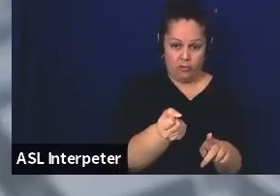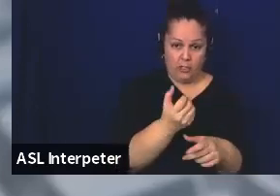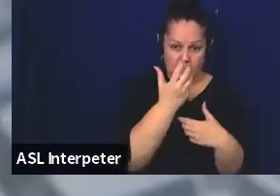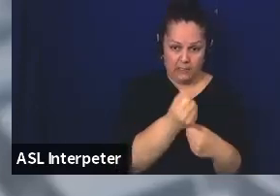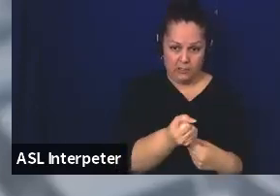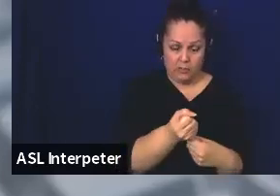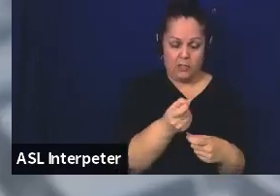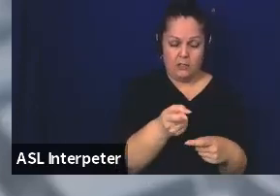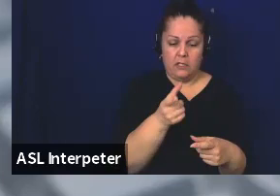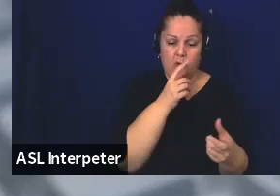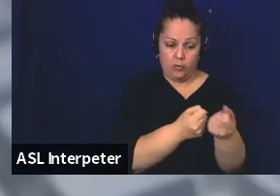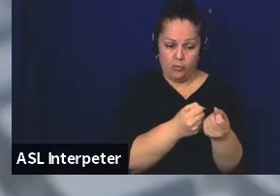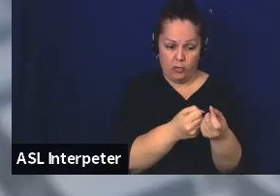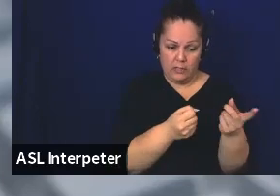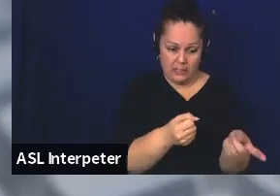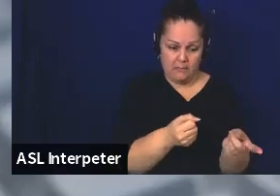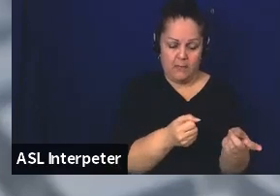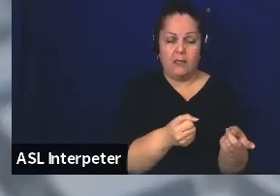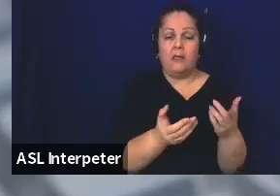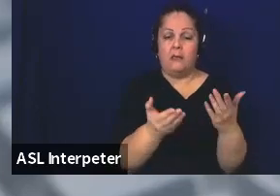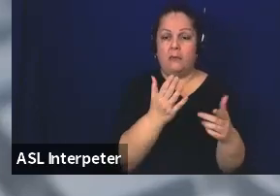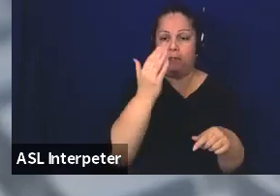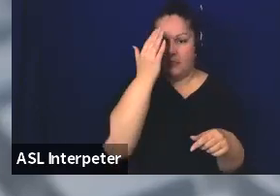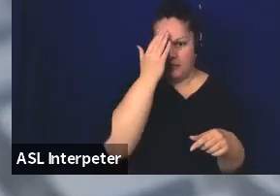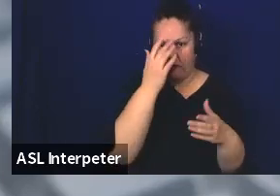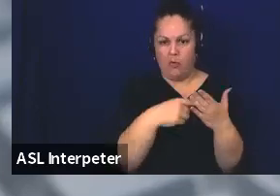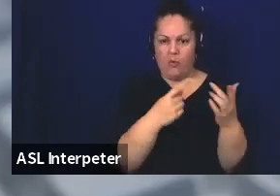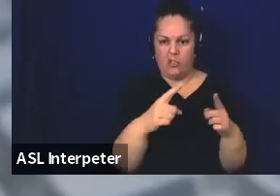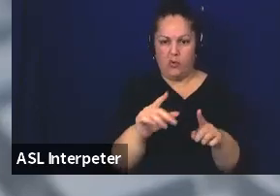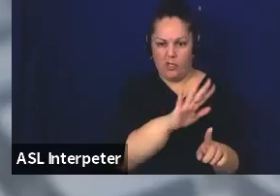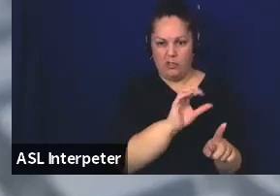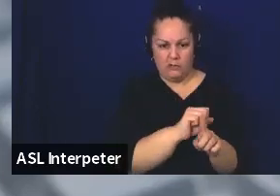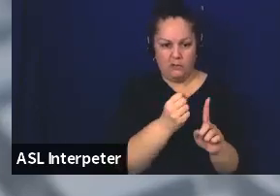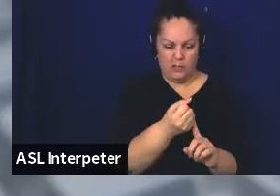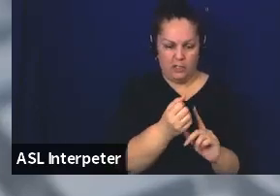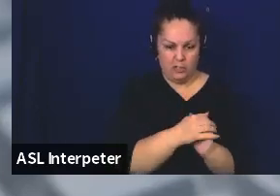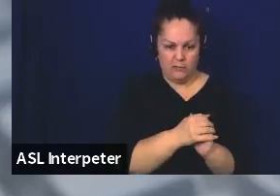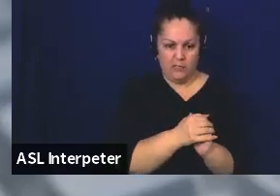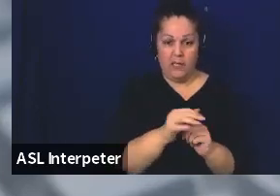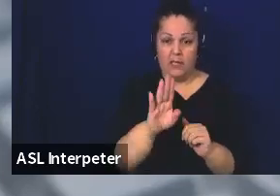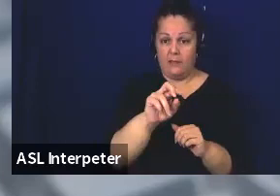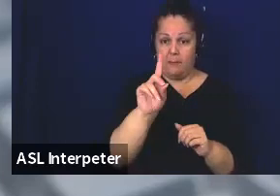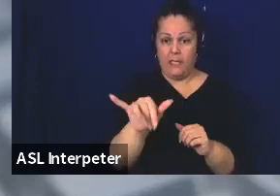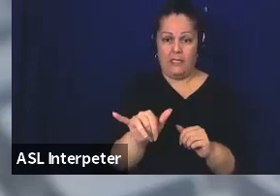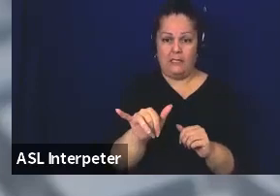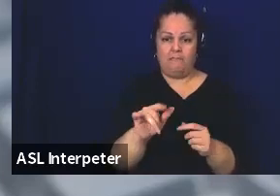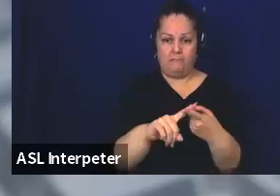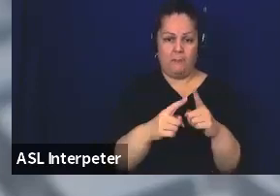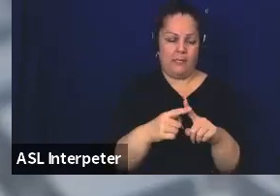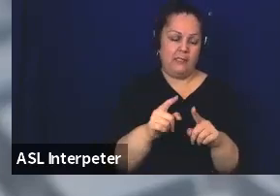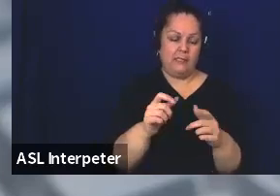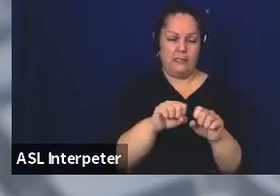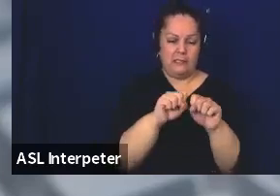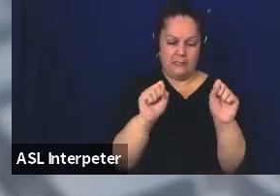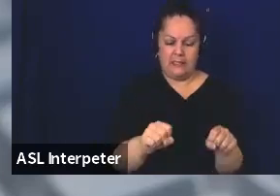and who supports them and who might be aware of what's going on in their situation. This buddy system looks like reaching out